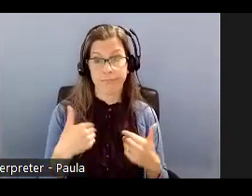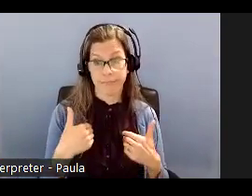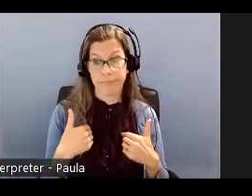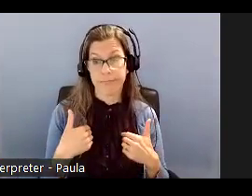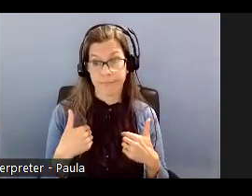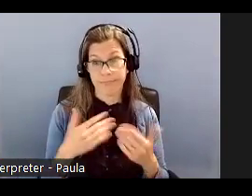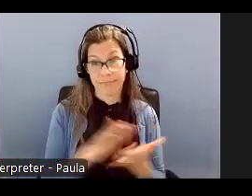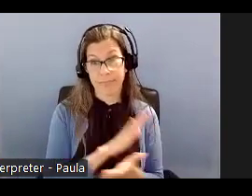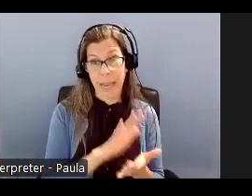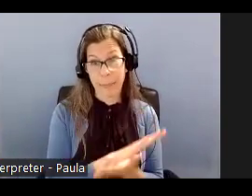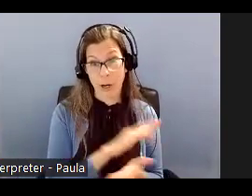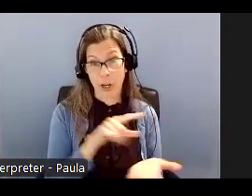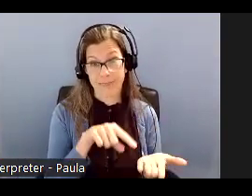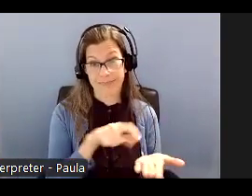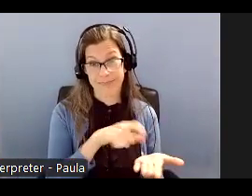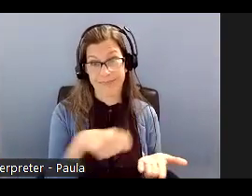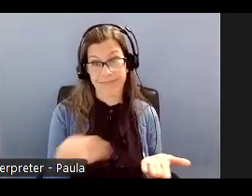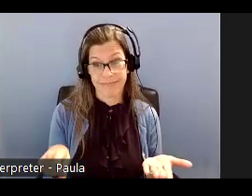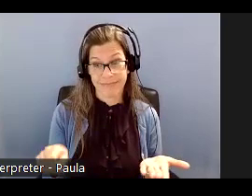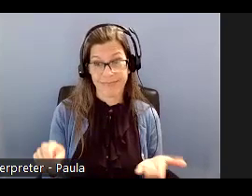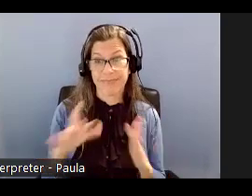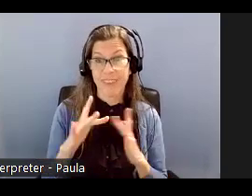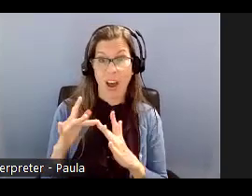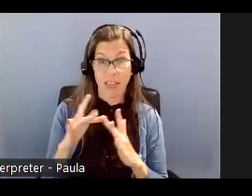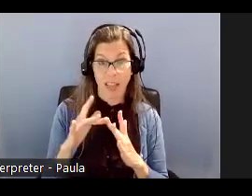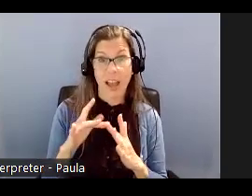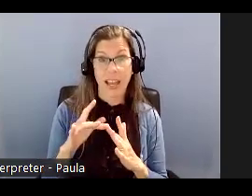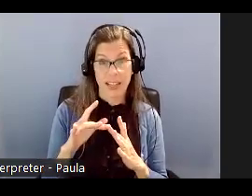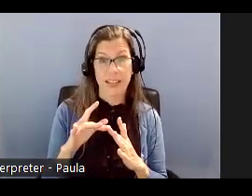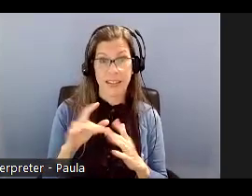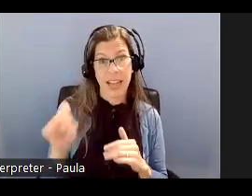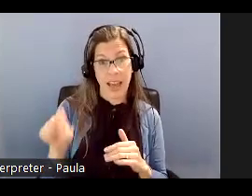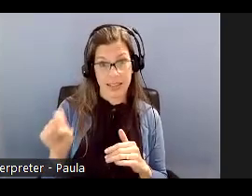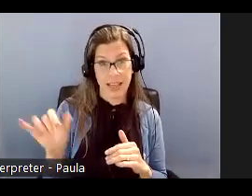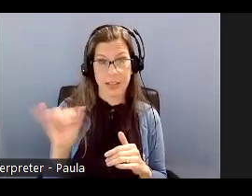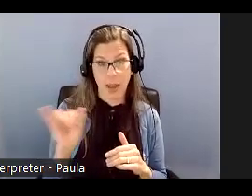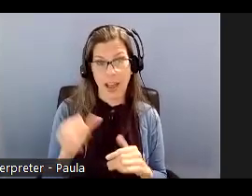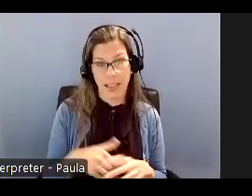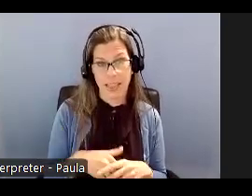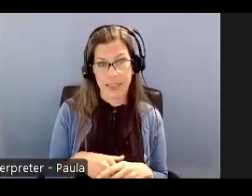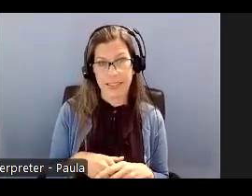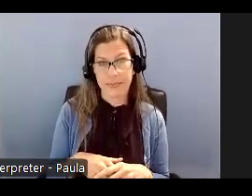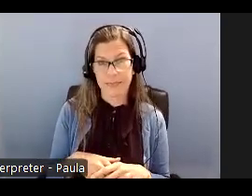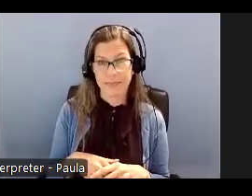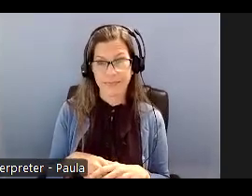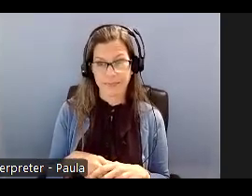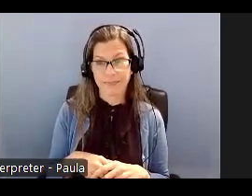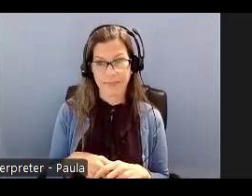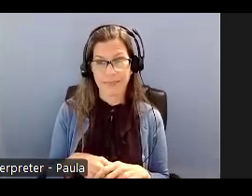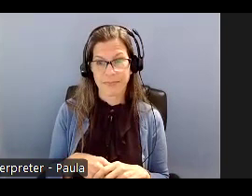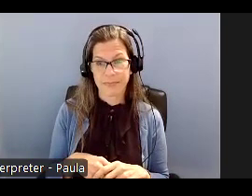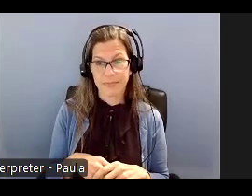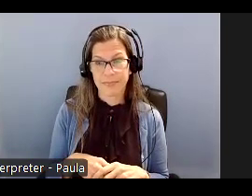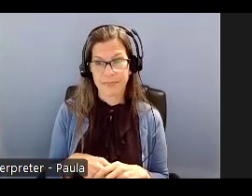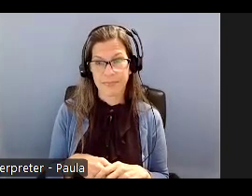is paper based. There is an online feature as well for that particular program or that particular